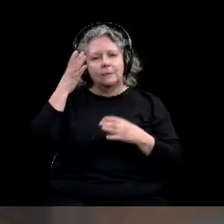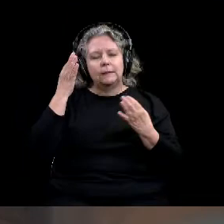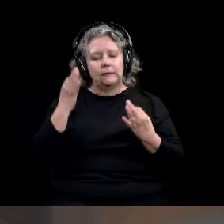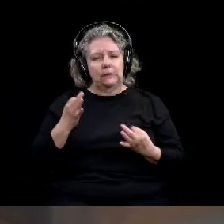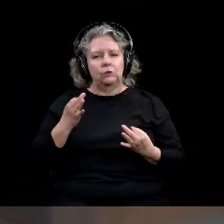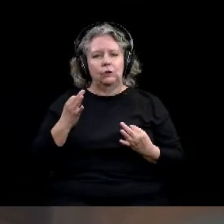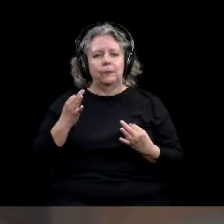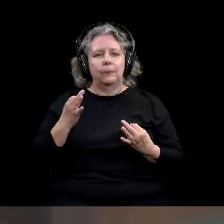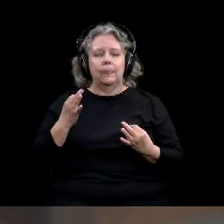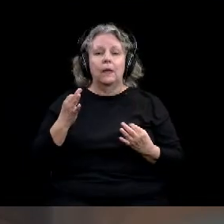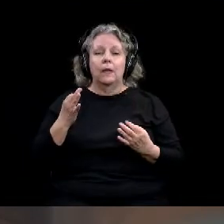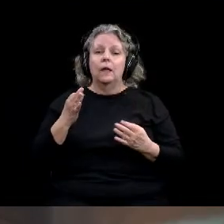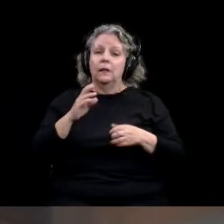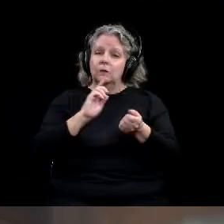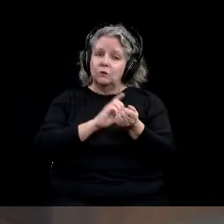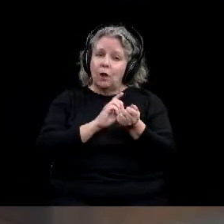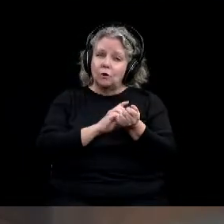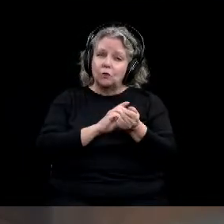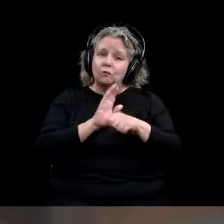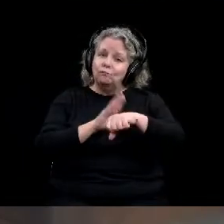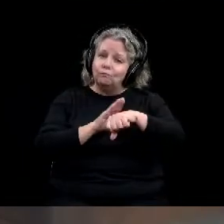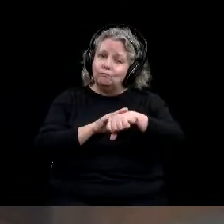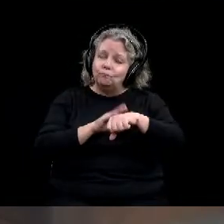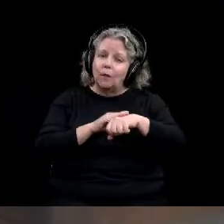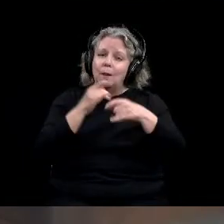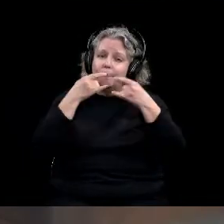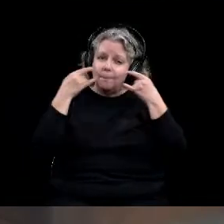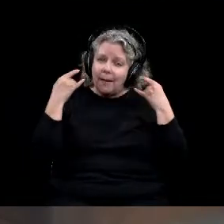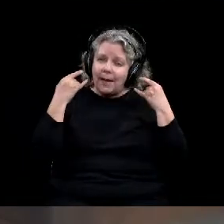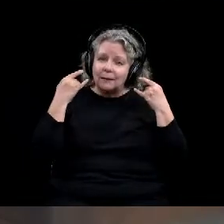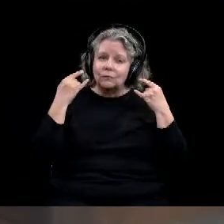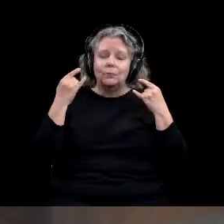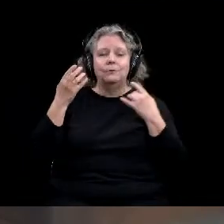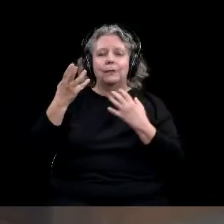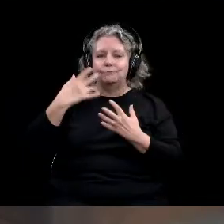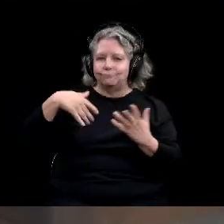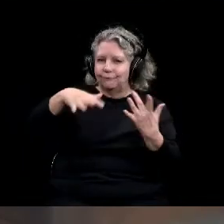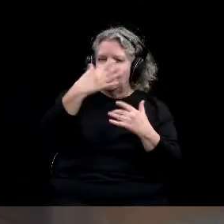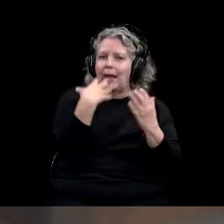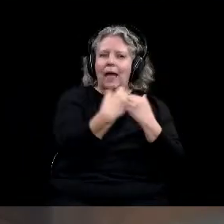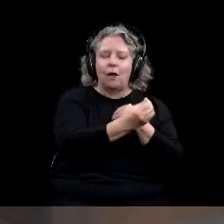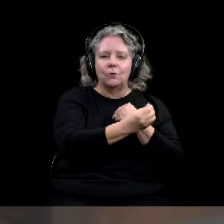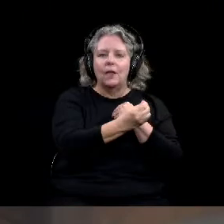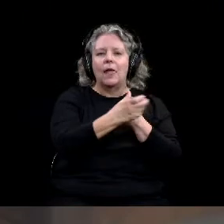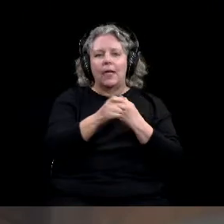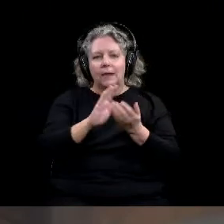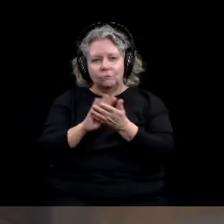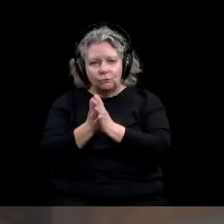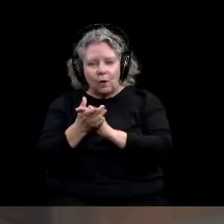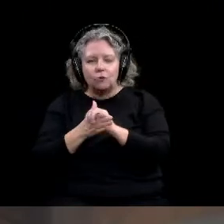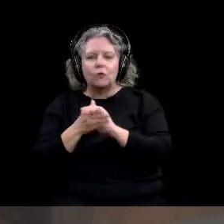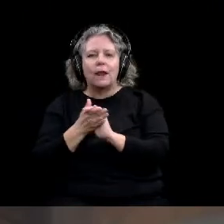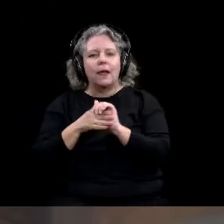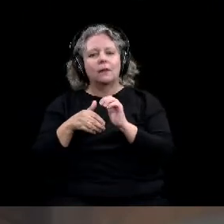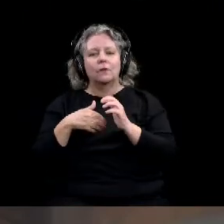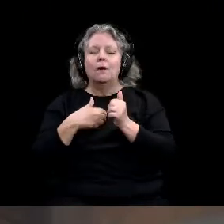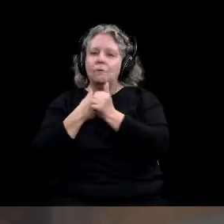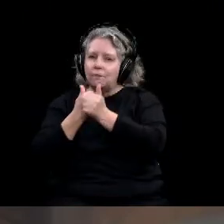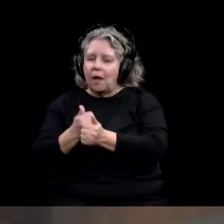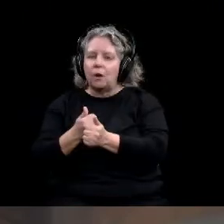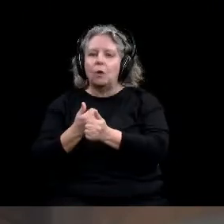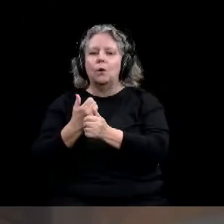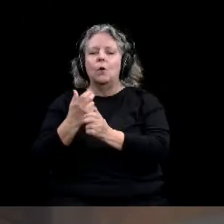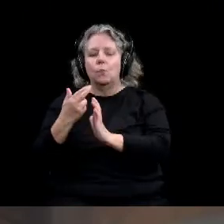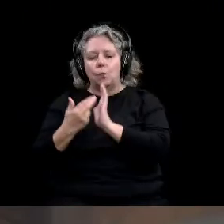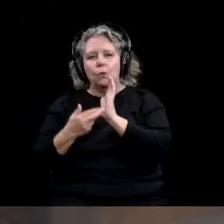distancing protocol, and wash hands. Following these doctor-endorsed protocols make this situation not as fearful.